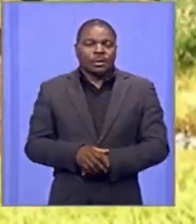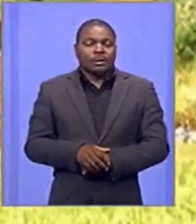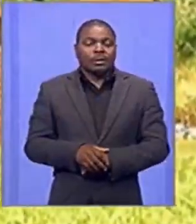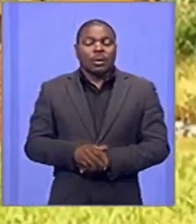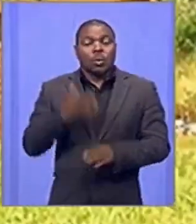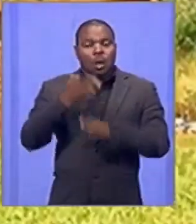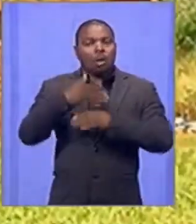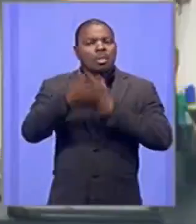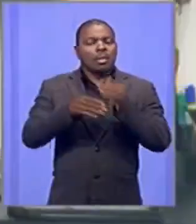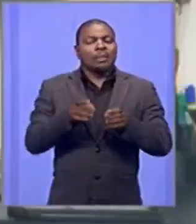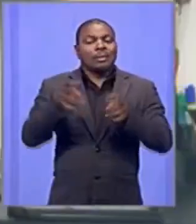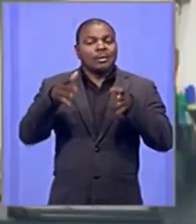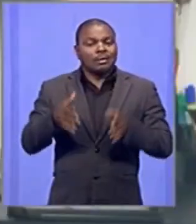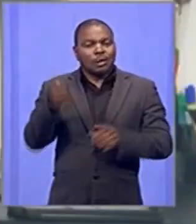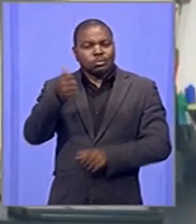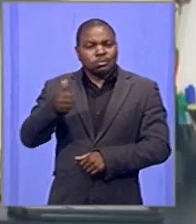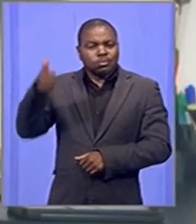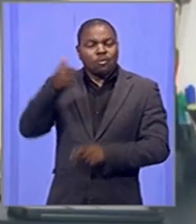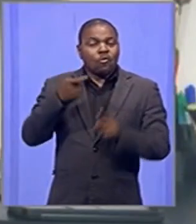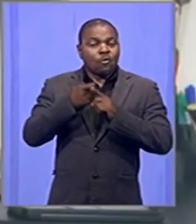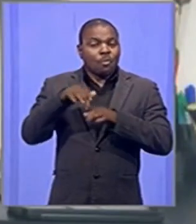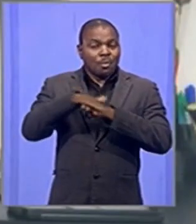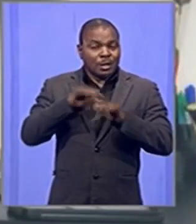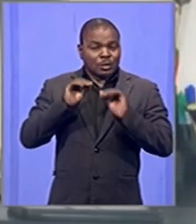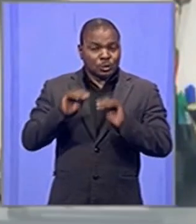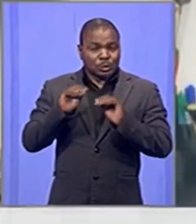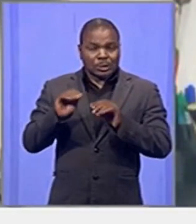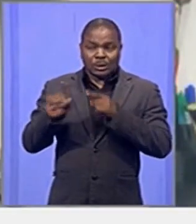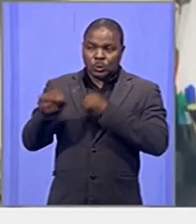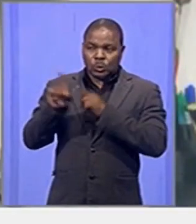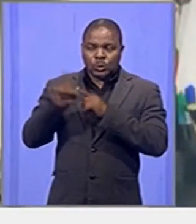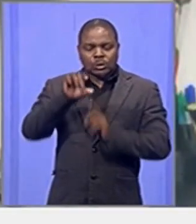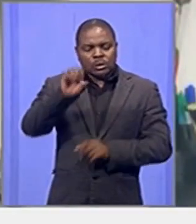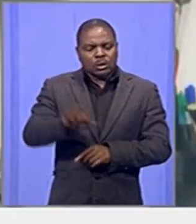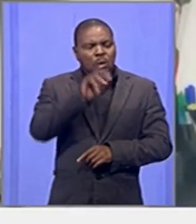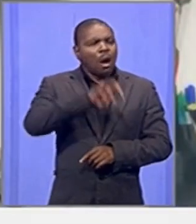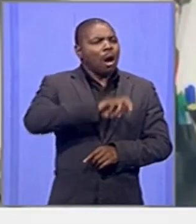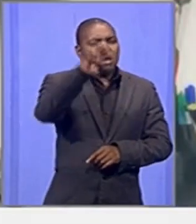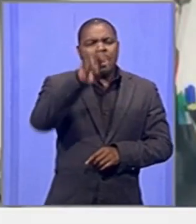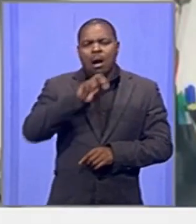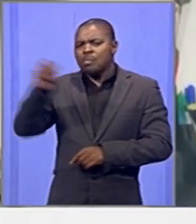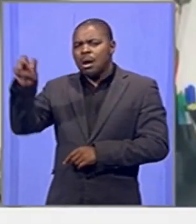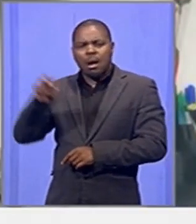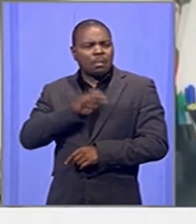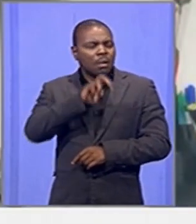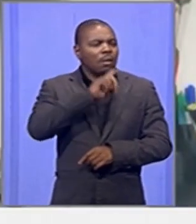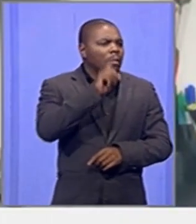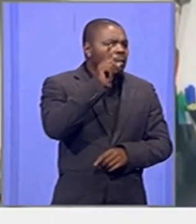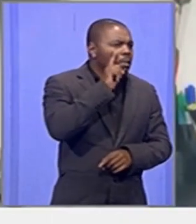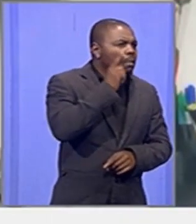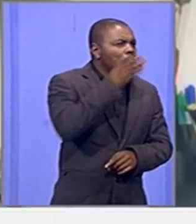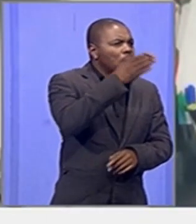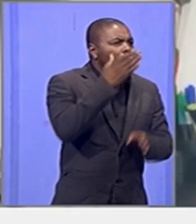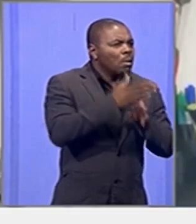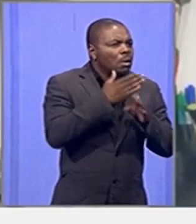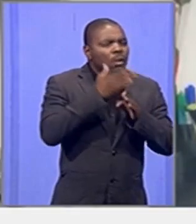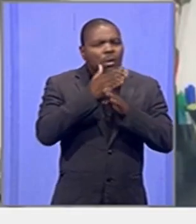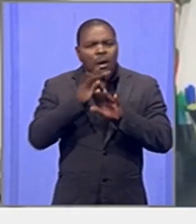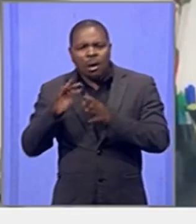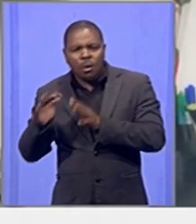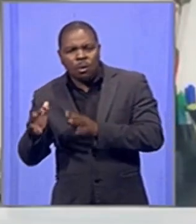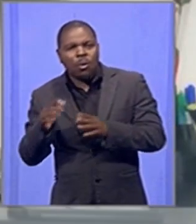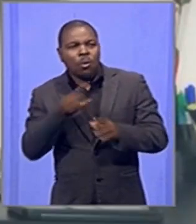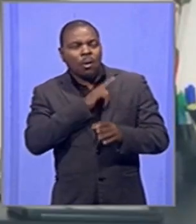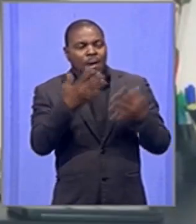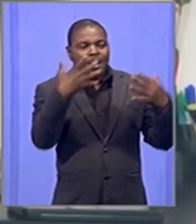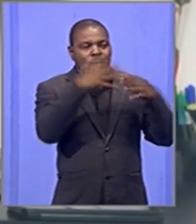General of the Department of Basic Education is crisscrossing the country to monitor the work that is being done by our